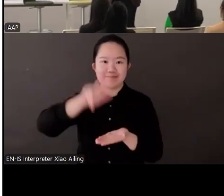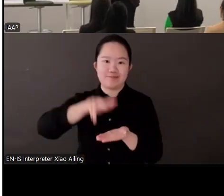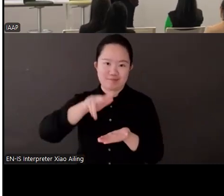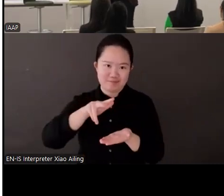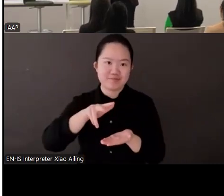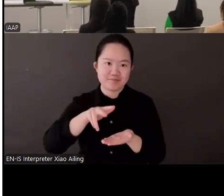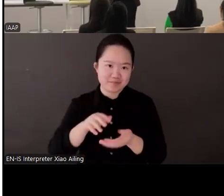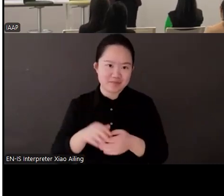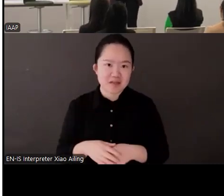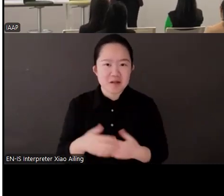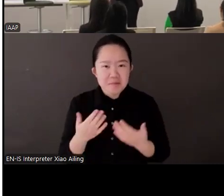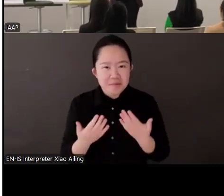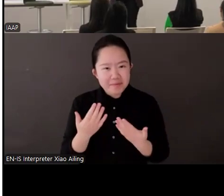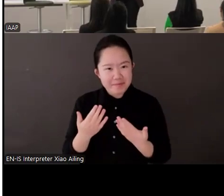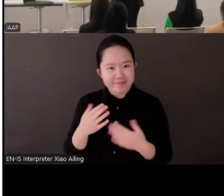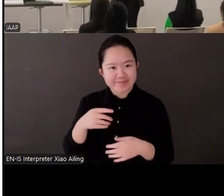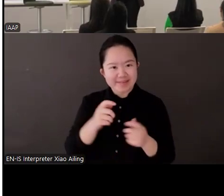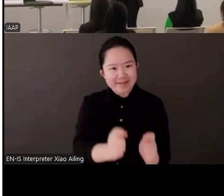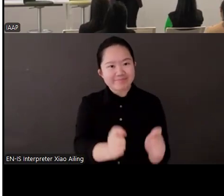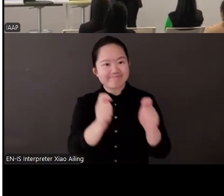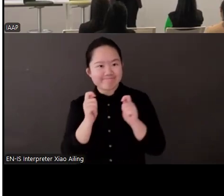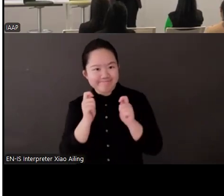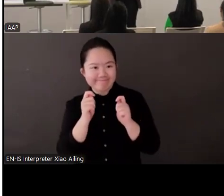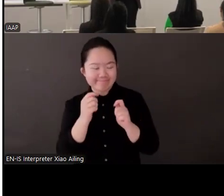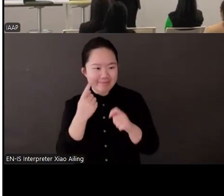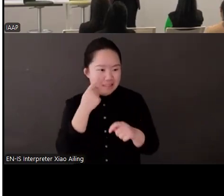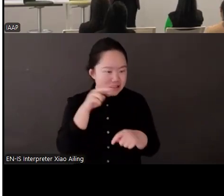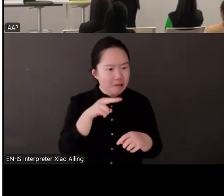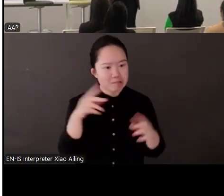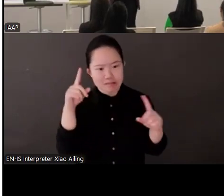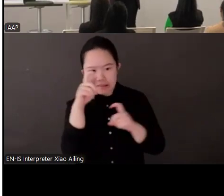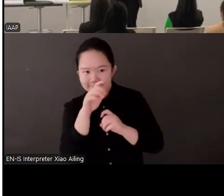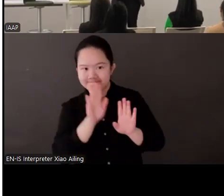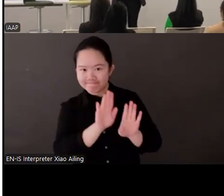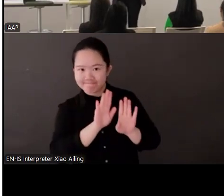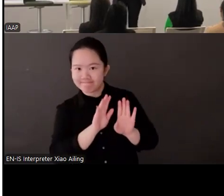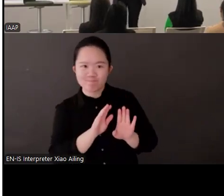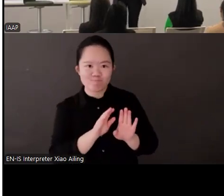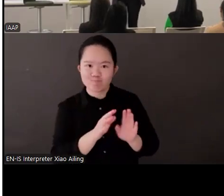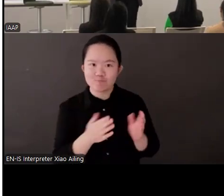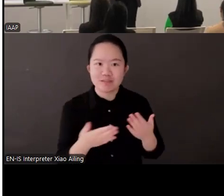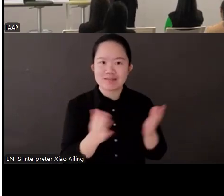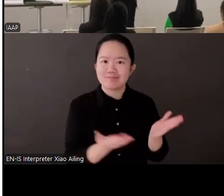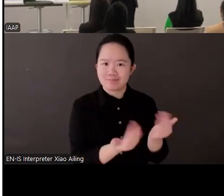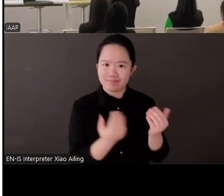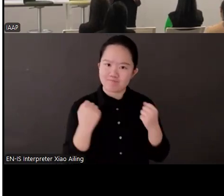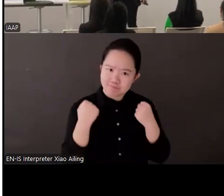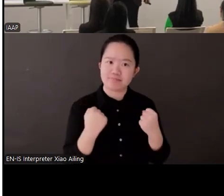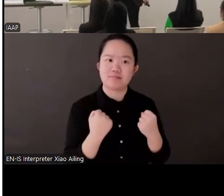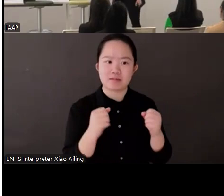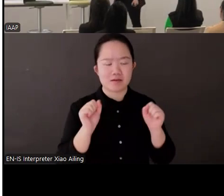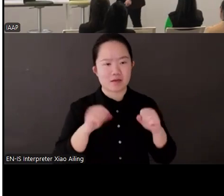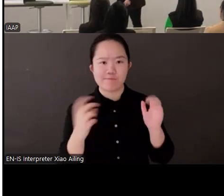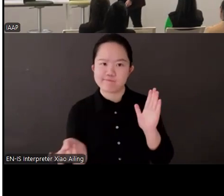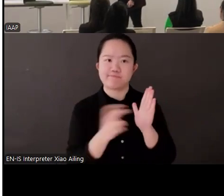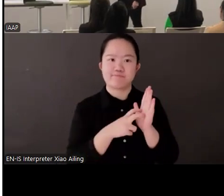for members to a member benefit committee, where we want to look at if we have the right member benefits, if we can improve them or